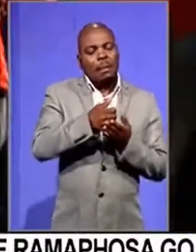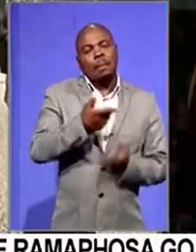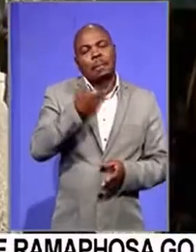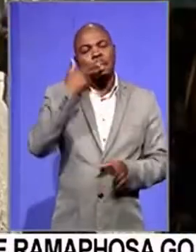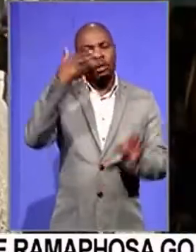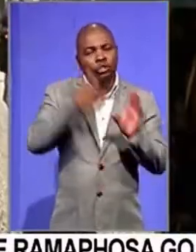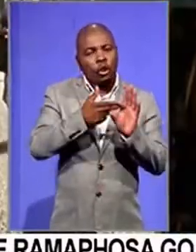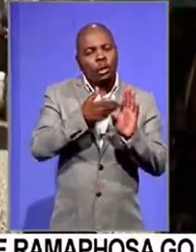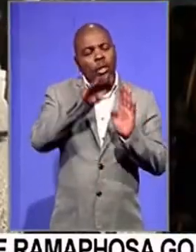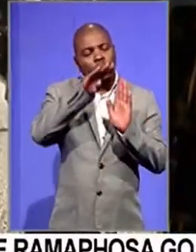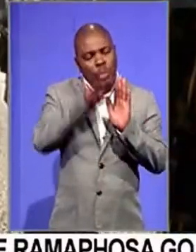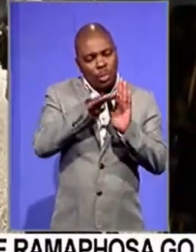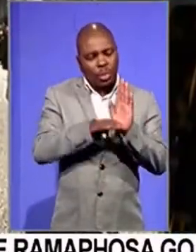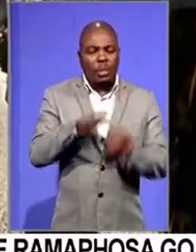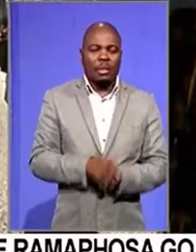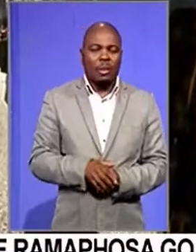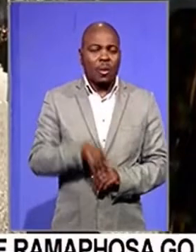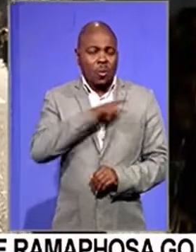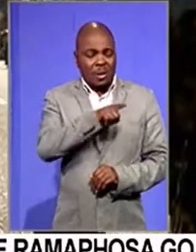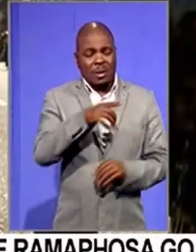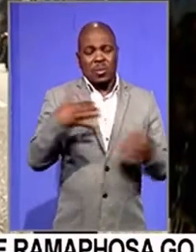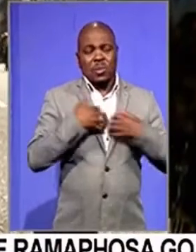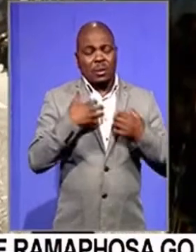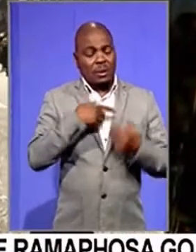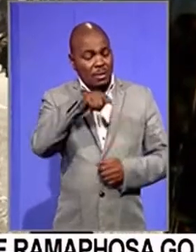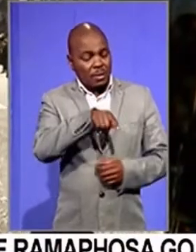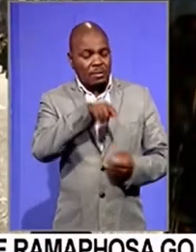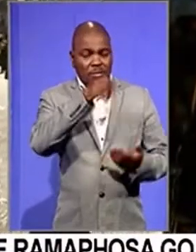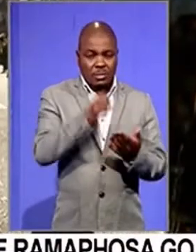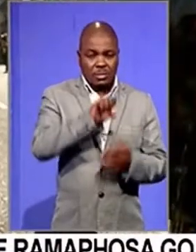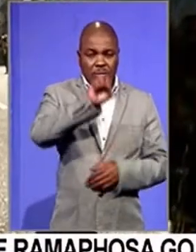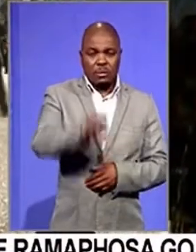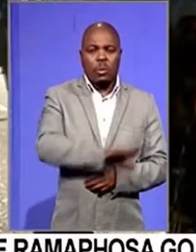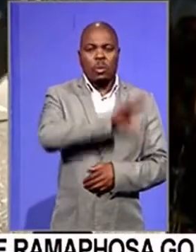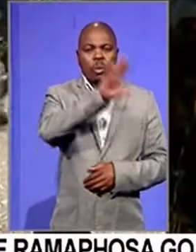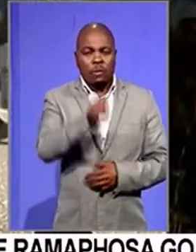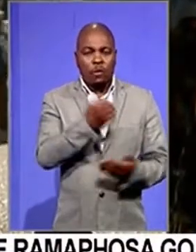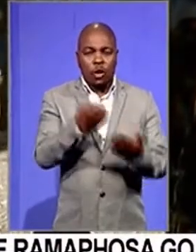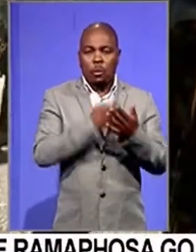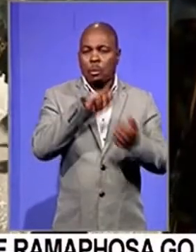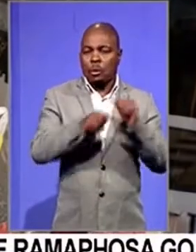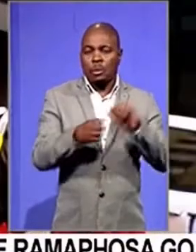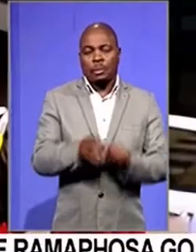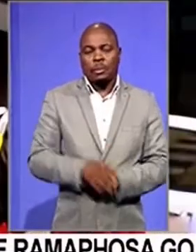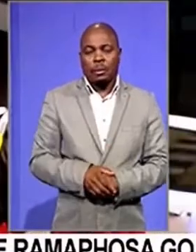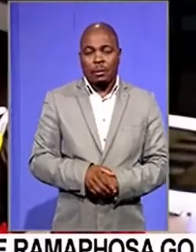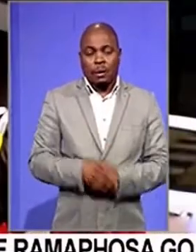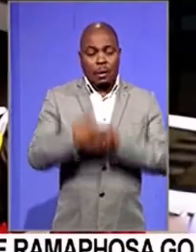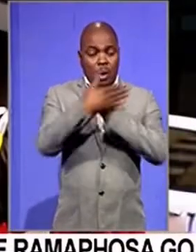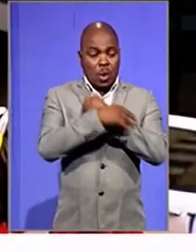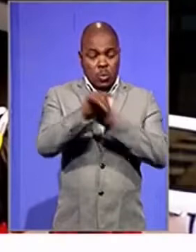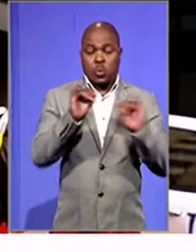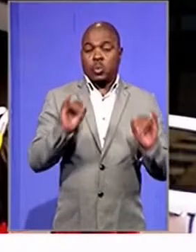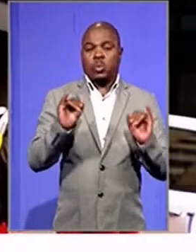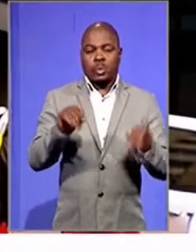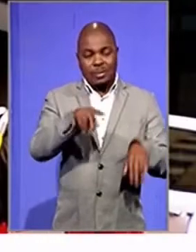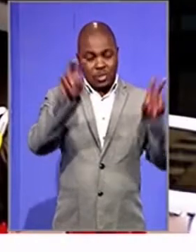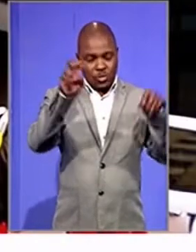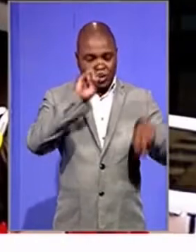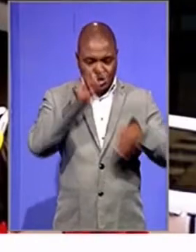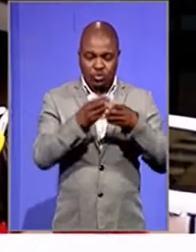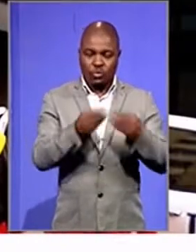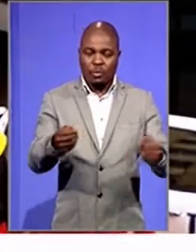tlhobaetša. Ba re pharela ye e dira gore ikonomi ya naga e be kotsing. The country is in crisis. The issue must be addressed.